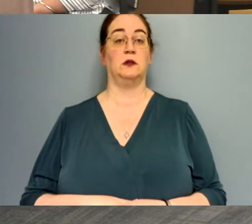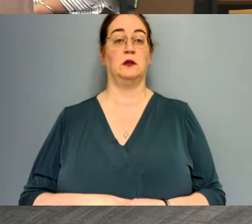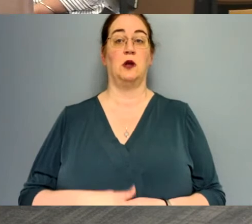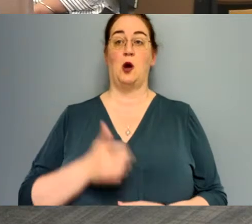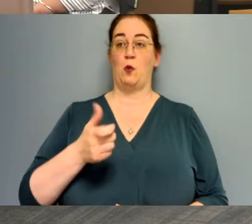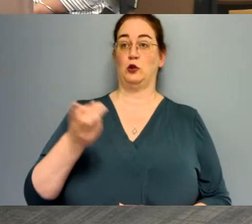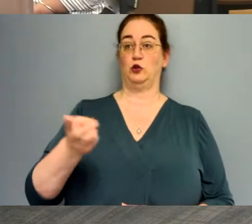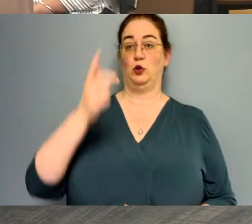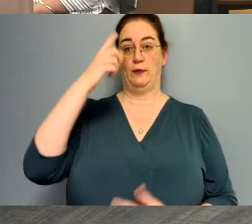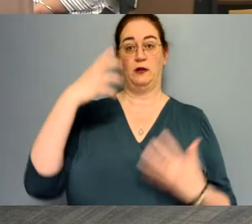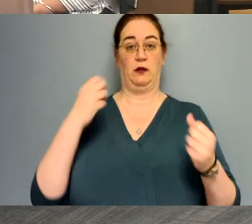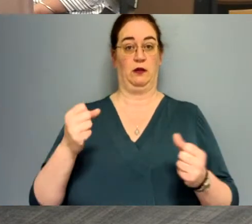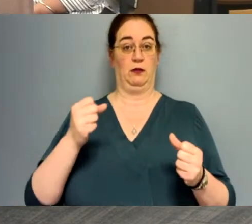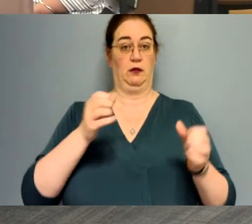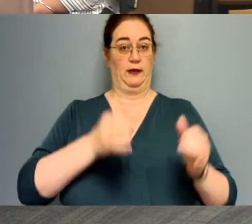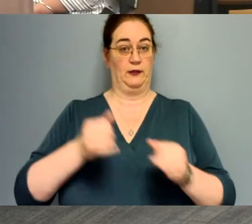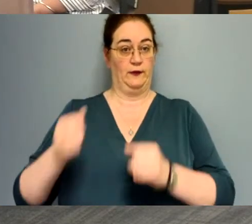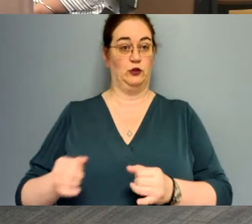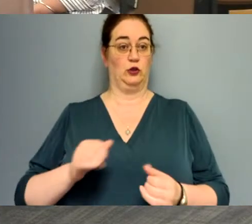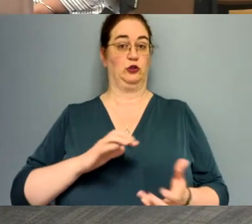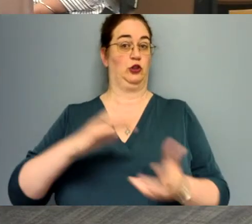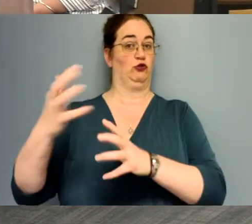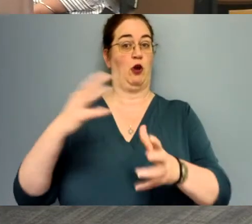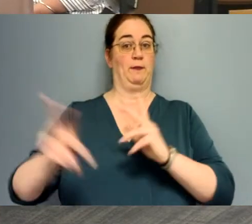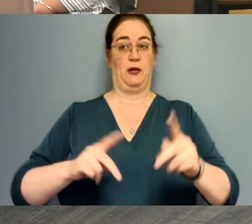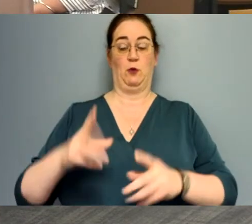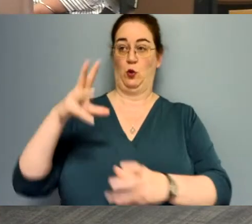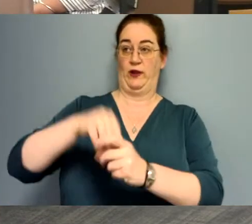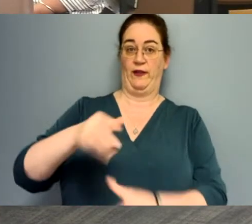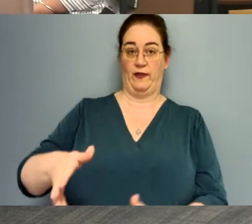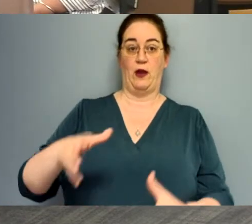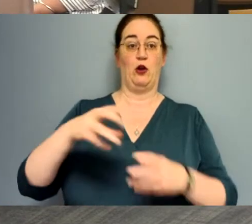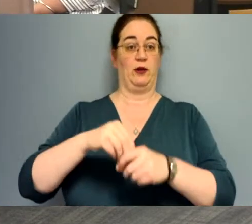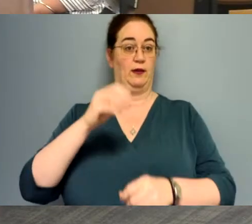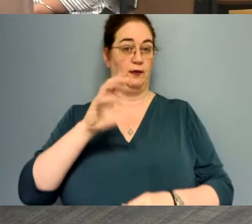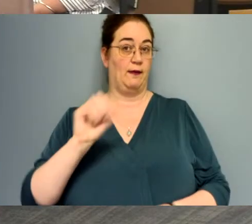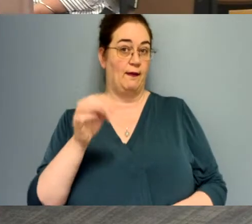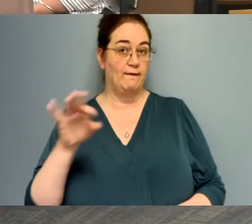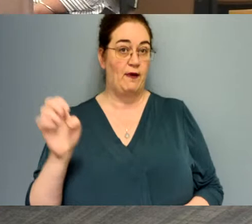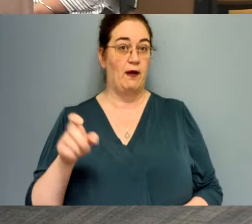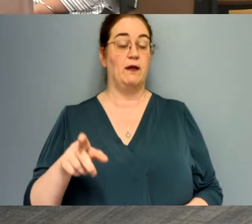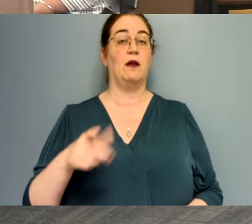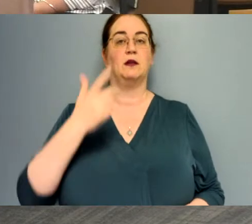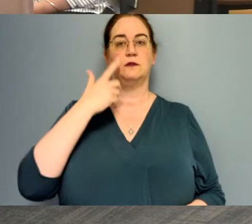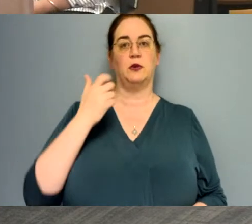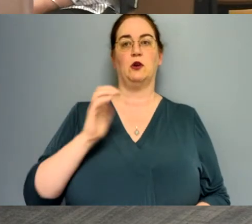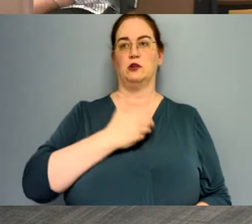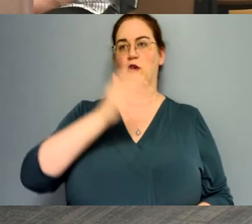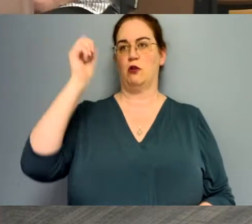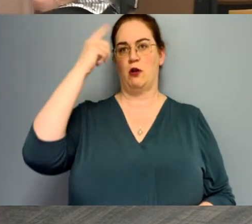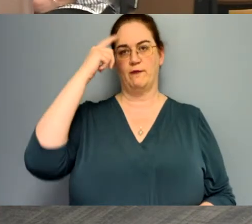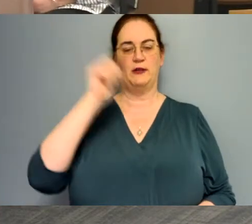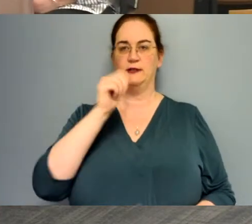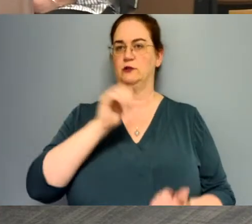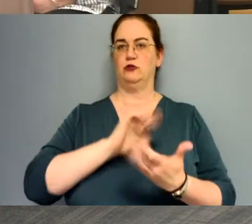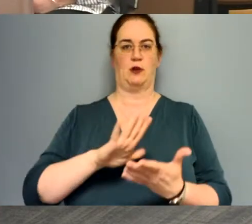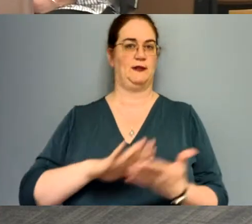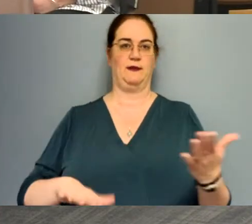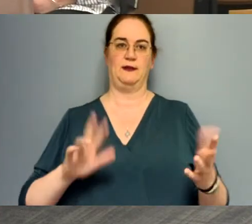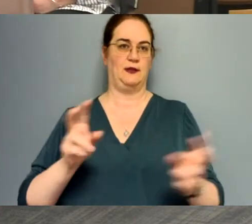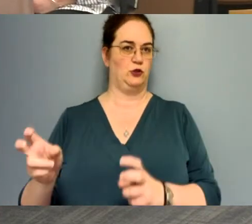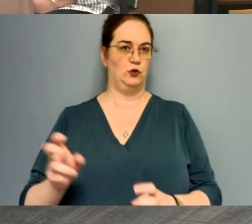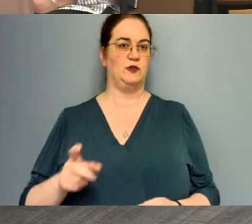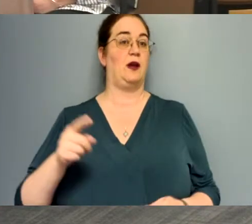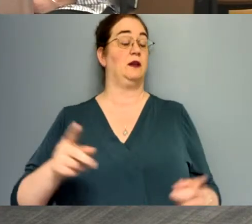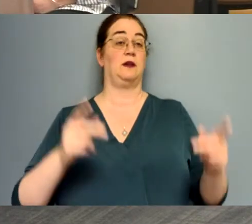two mentally ill individuals disrupt people that were in there in the cafe, and it's because our government isn't addressing these issues, and they're